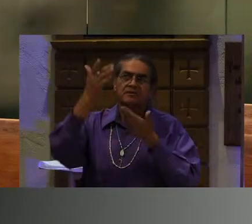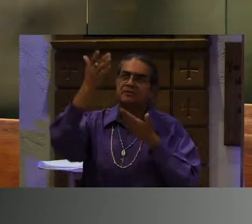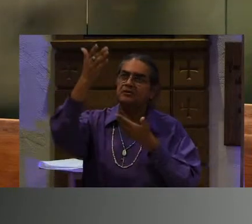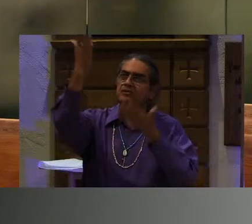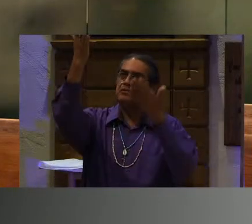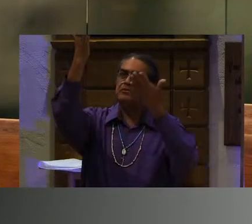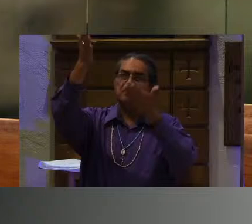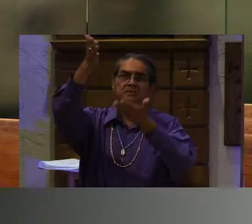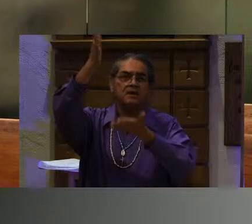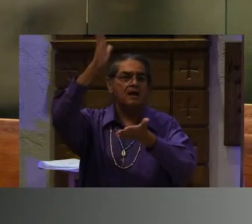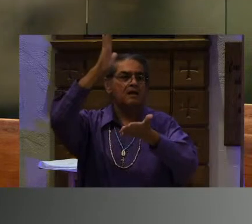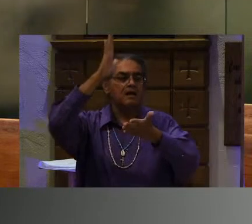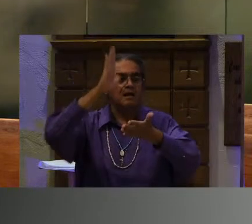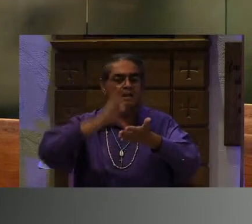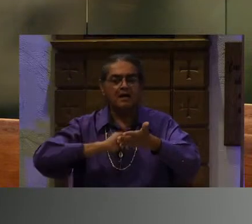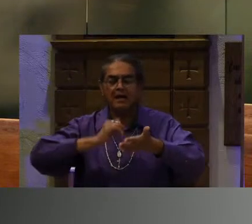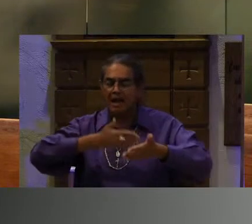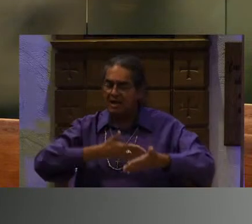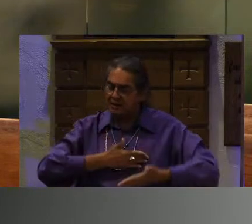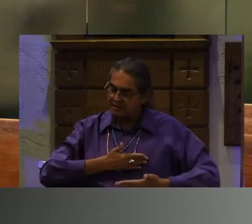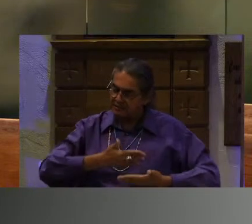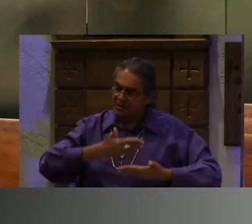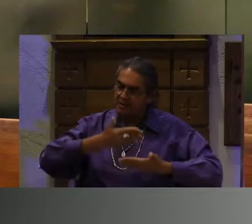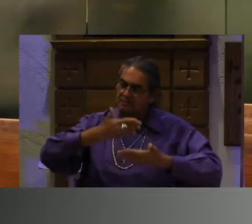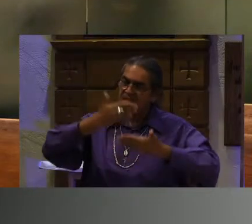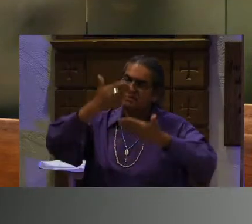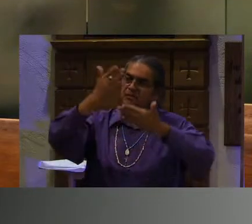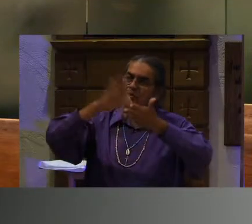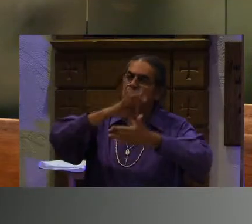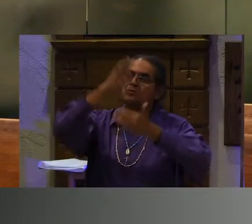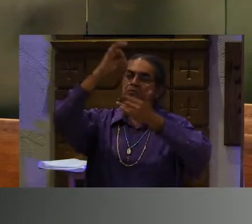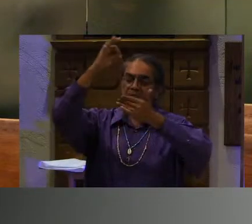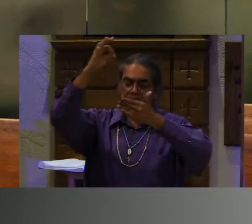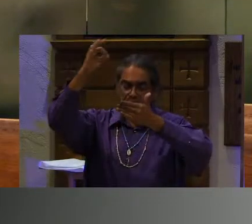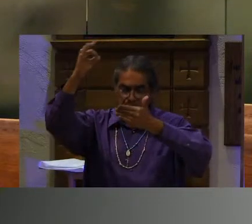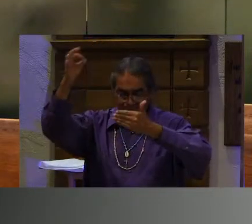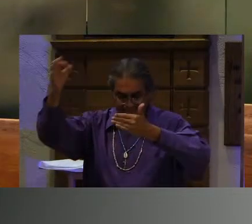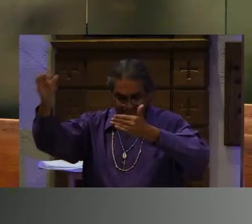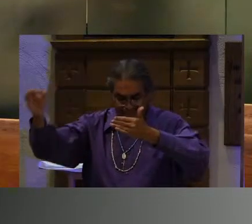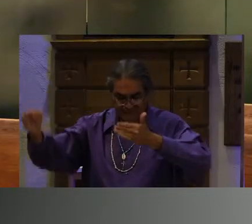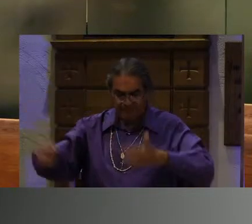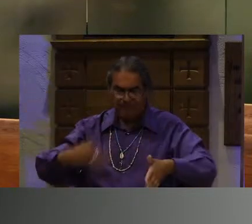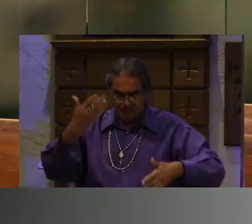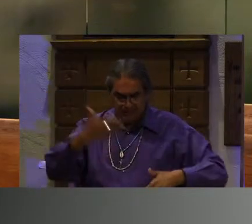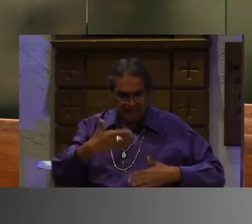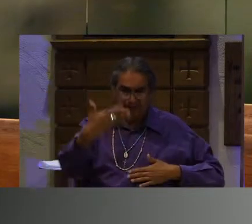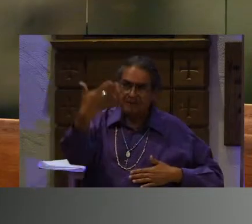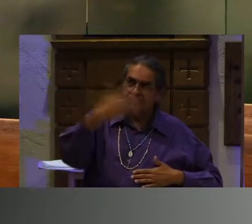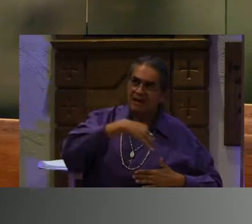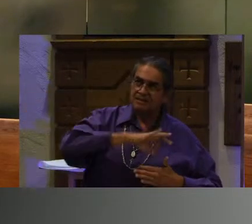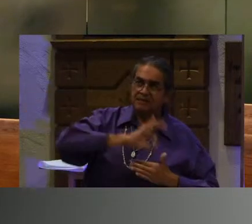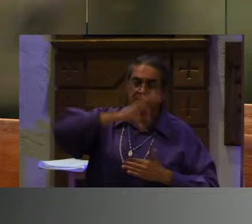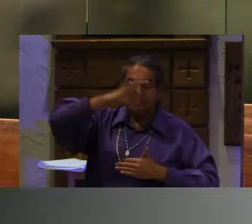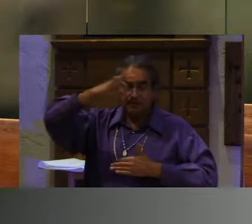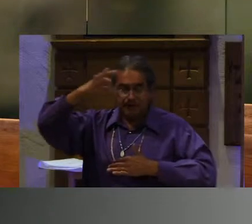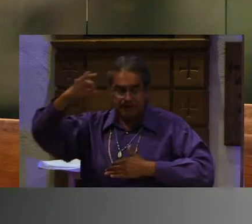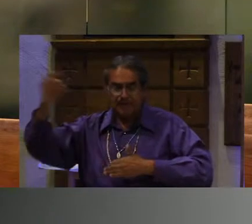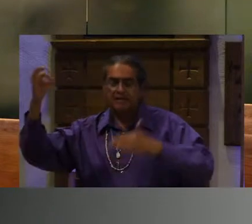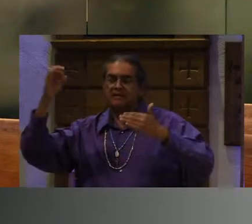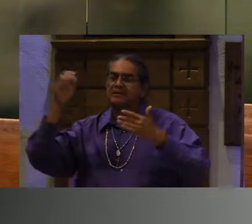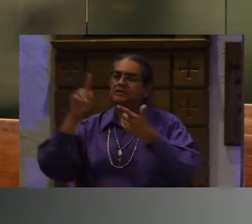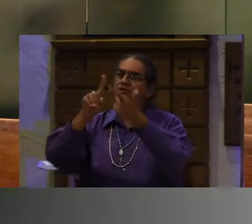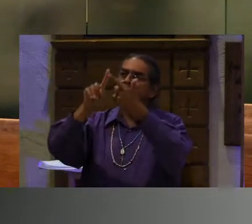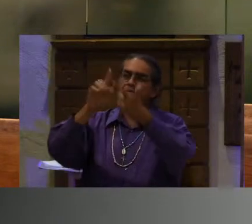To you, O God, I lift up my soul. Lift up my